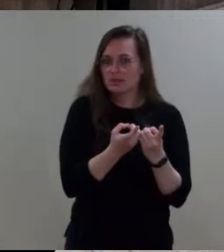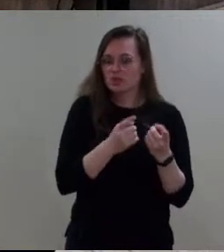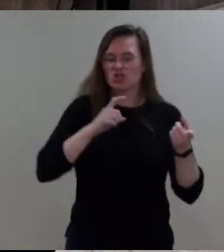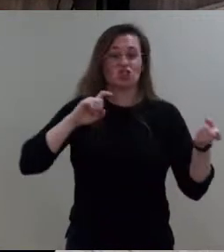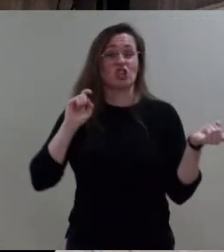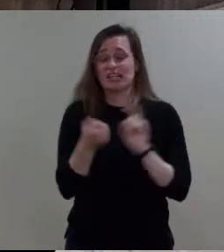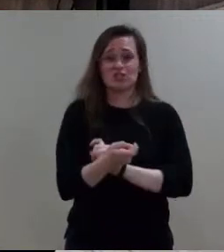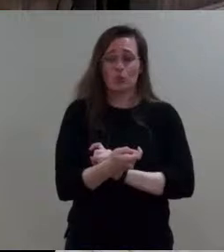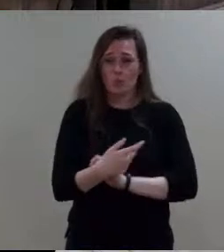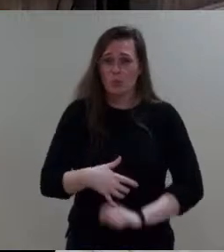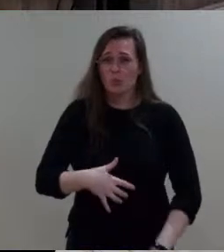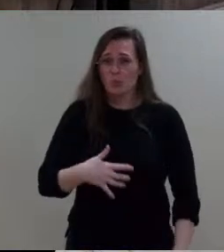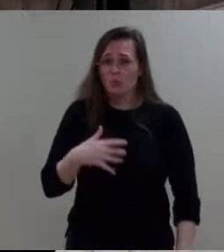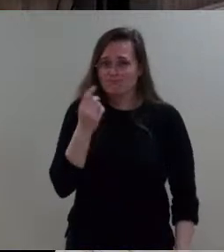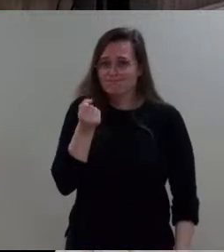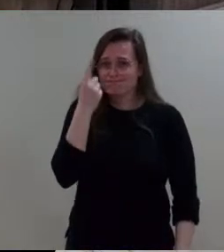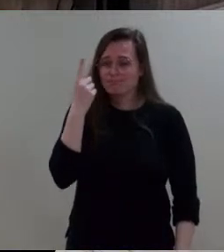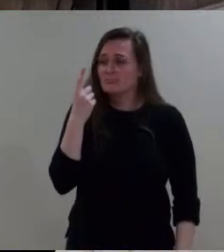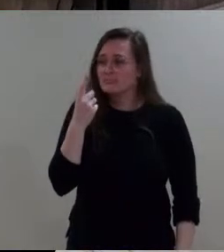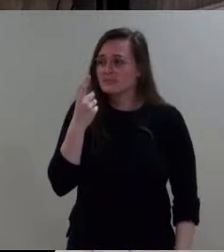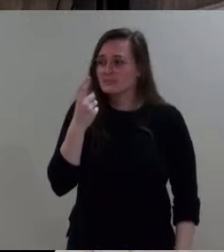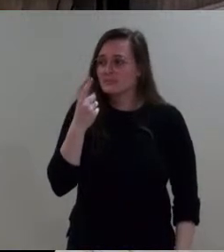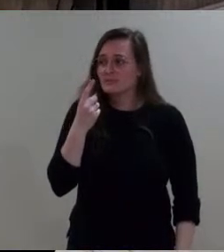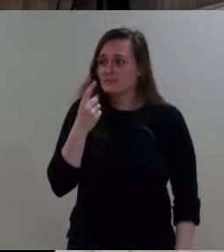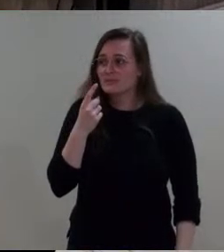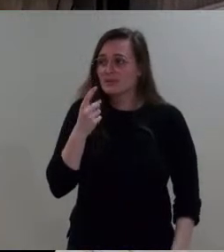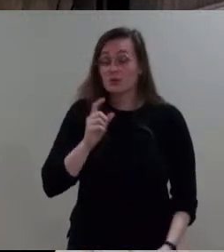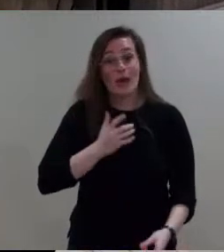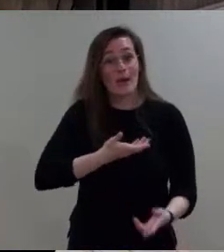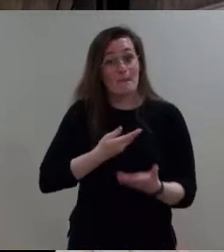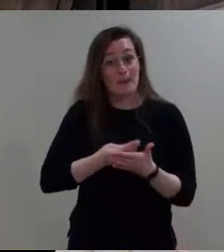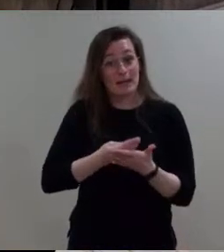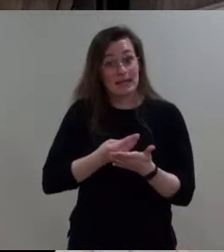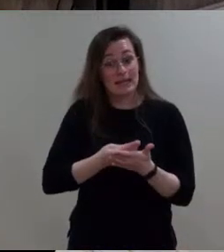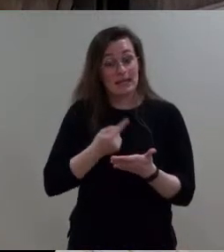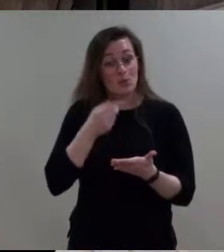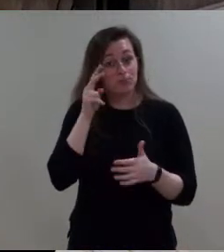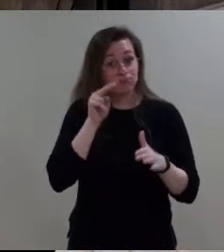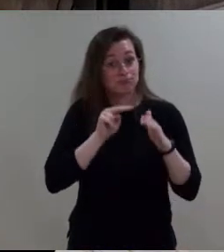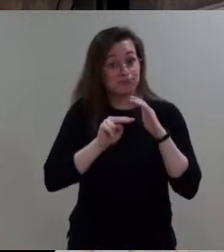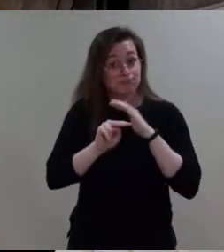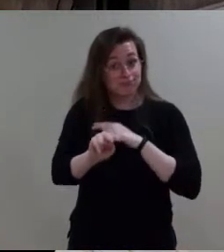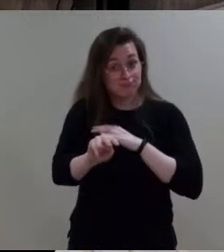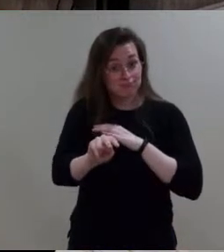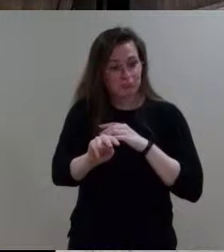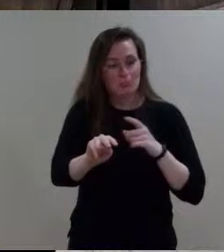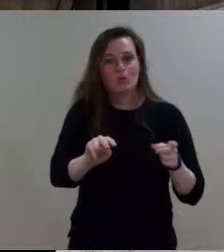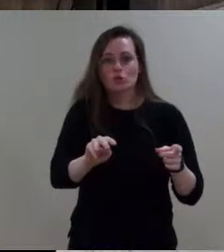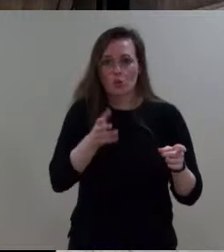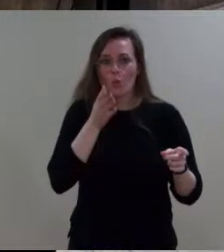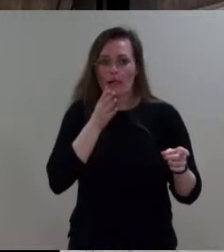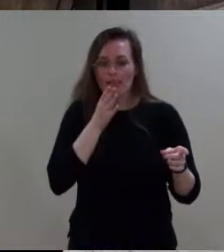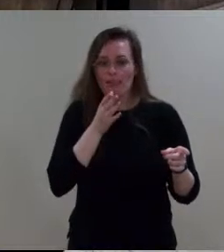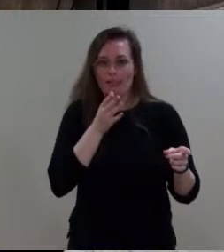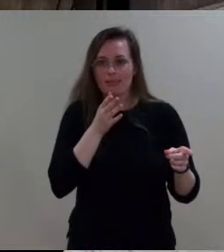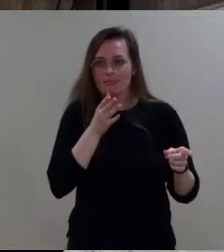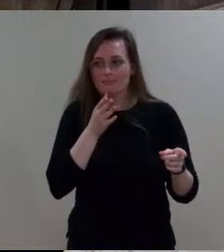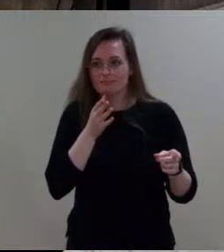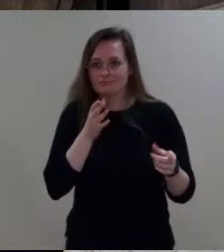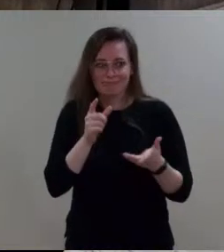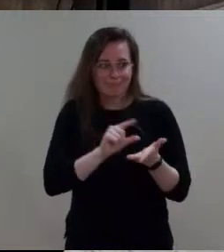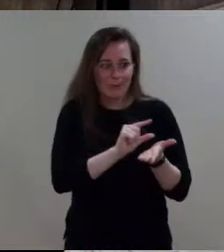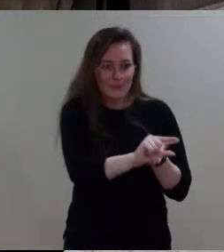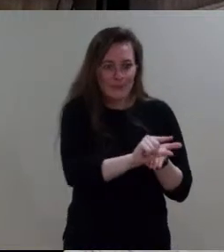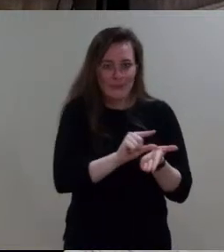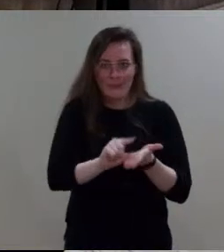will find a lot of the money that we're looking for now that we're going to anticipate has gone into those categories. And I mean, we can pull that up when the time